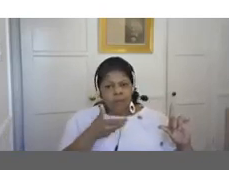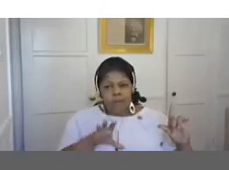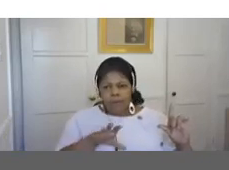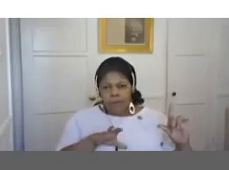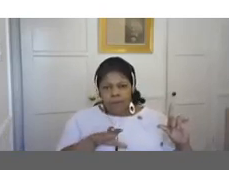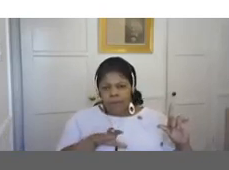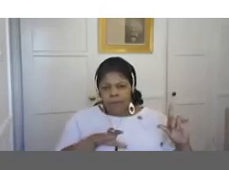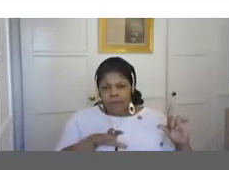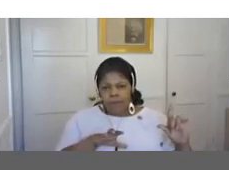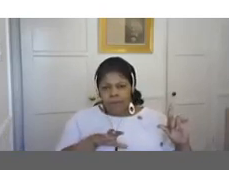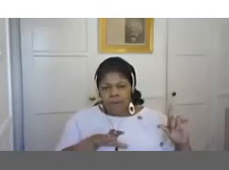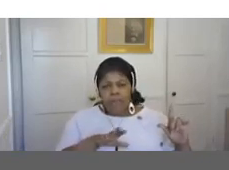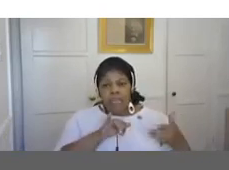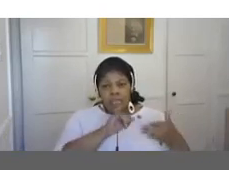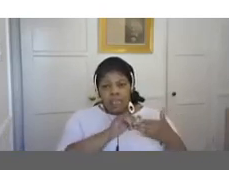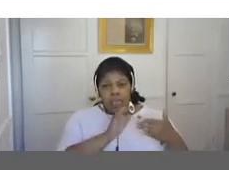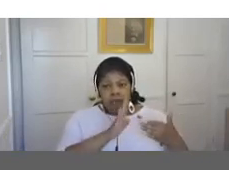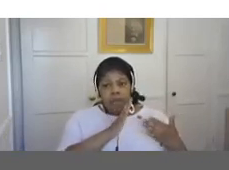because we'll get to this in a little bit.